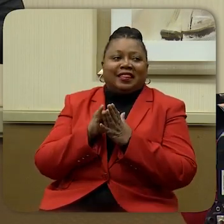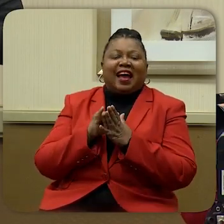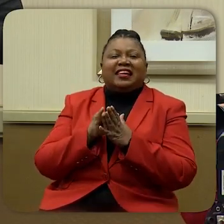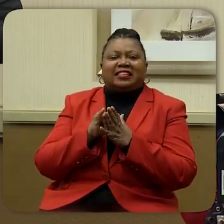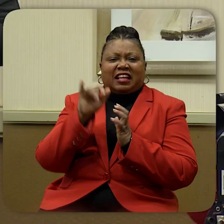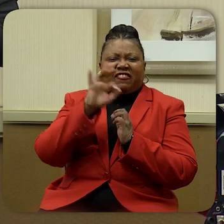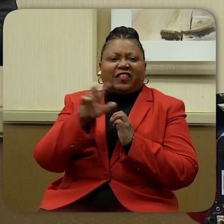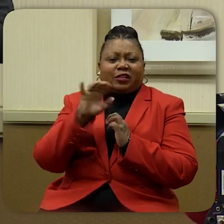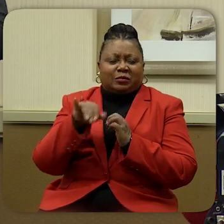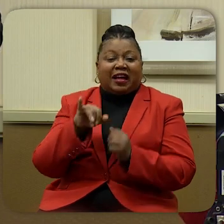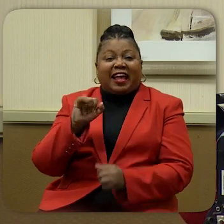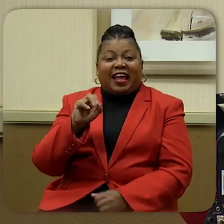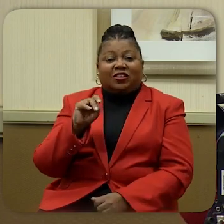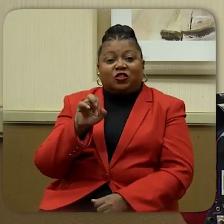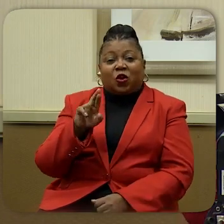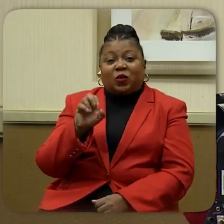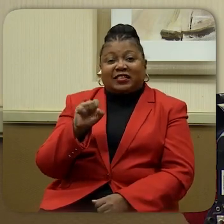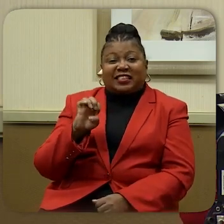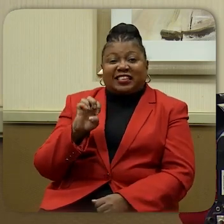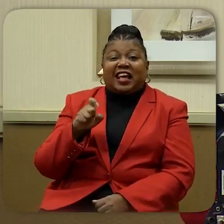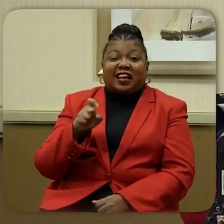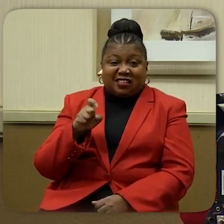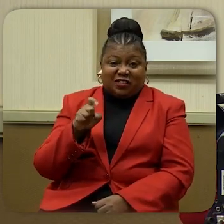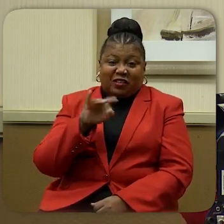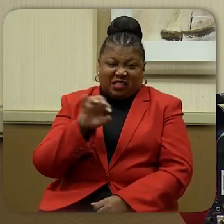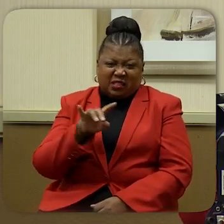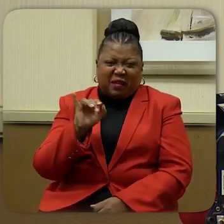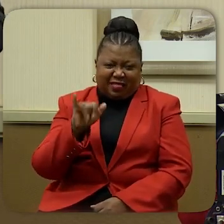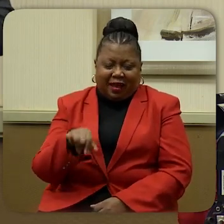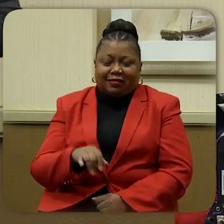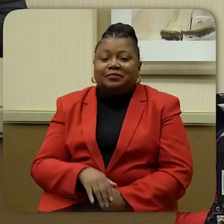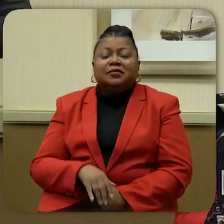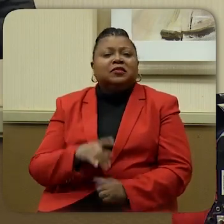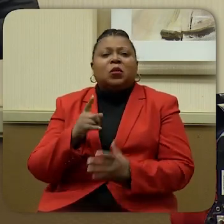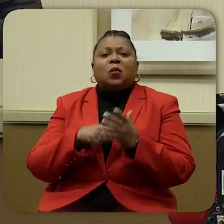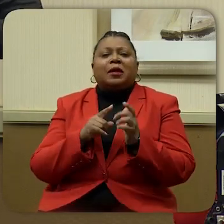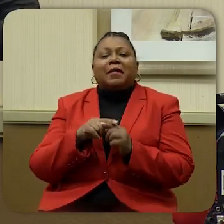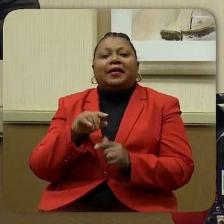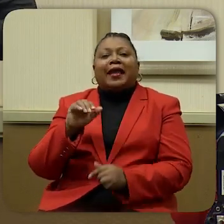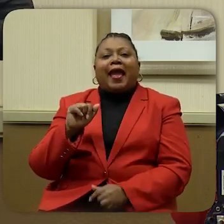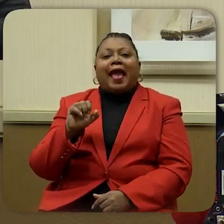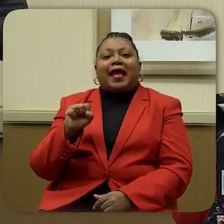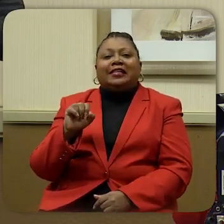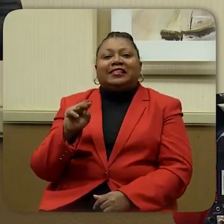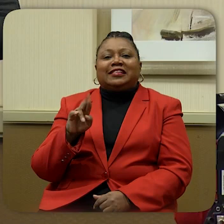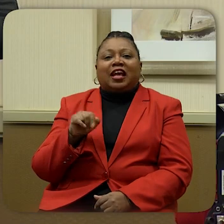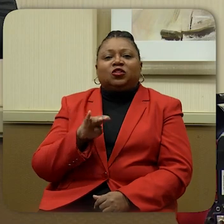Yeah, that was another one that you'd have to finger spell as well, intersex. Okay. And what about asexual?